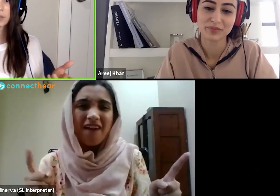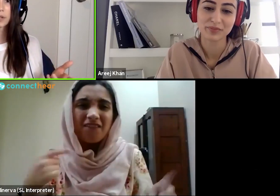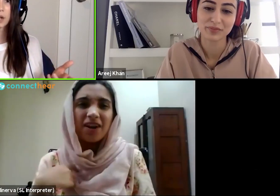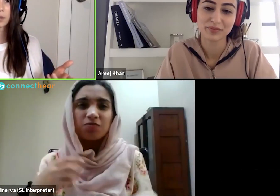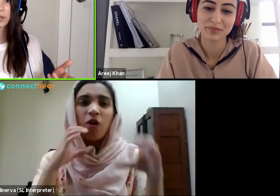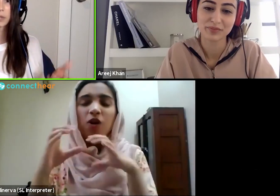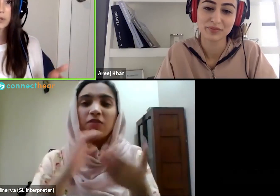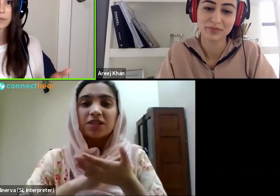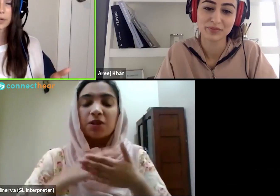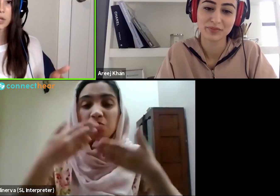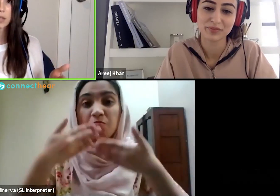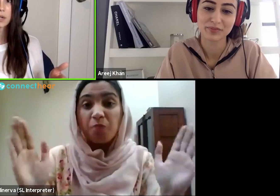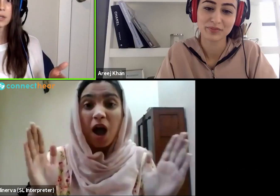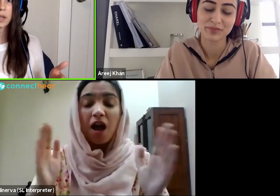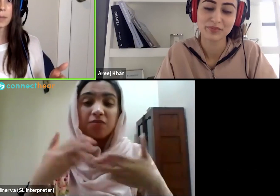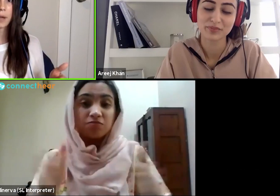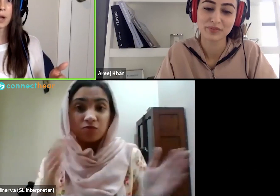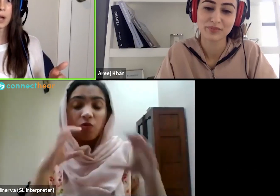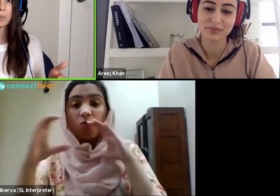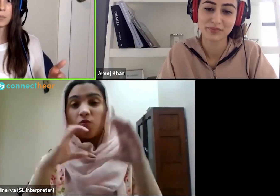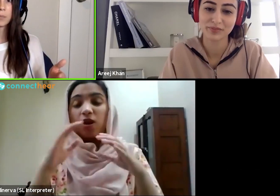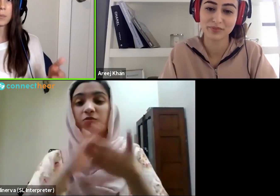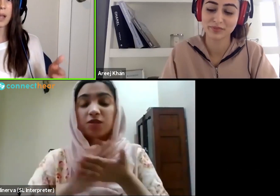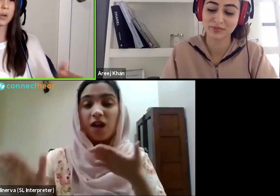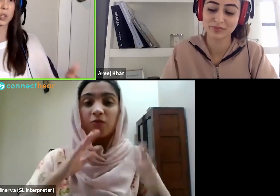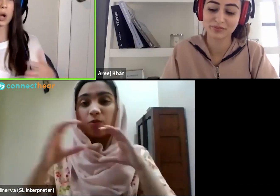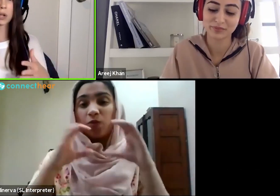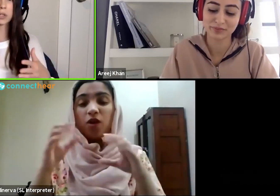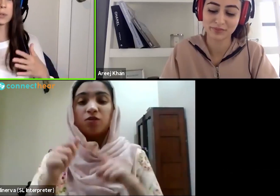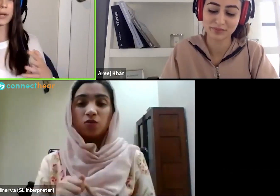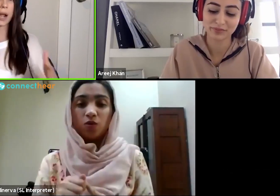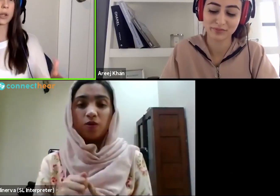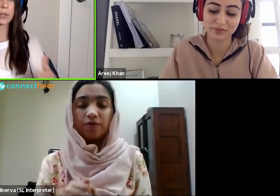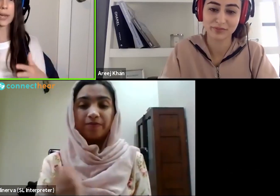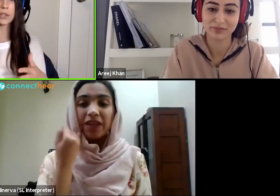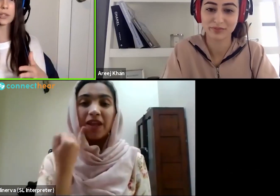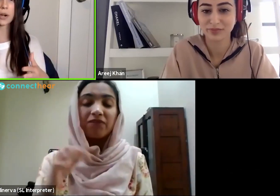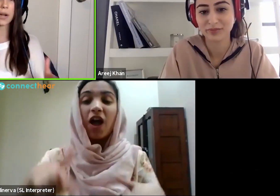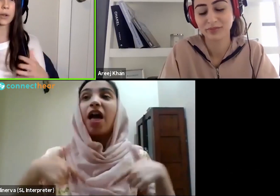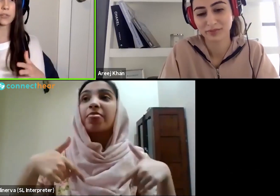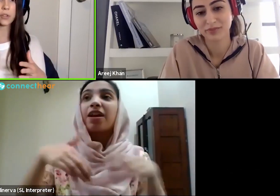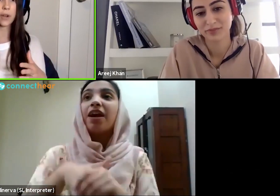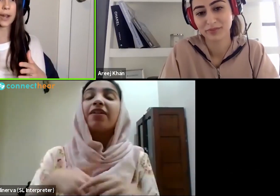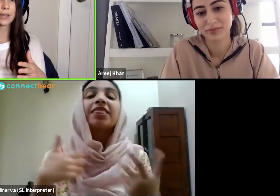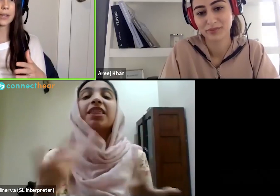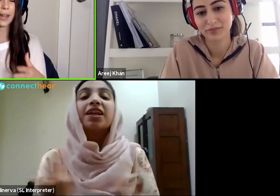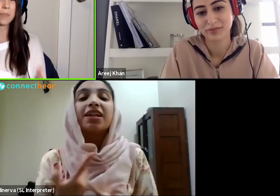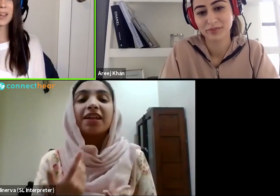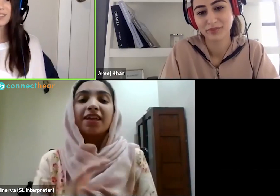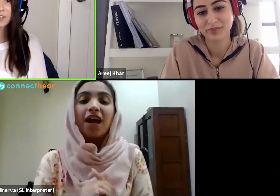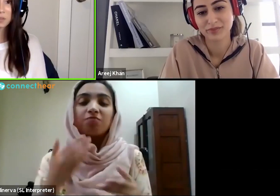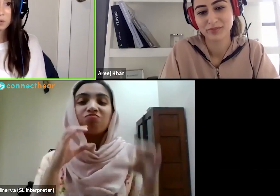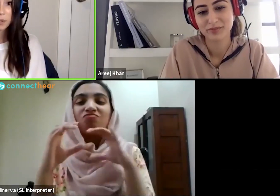conversation and being open and communicating with each other about how you argue and how you engage each other and how you view fights. And